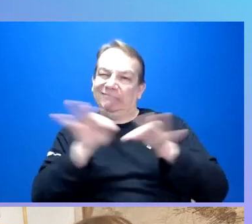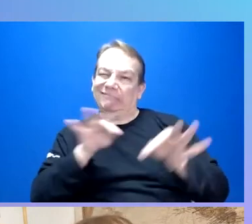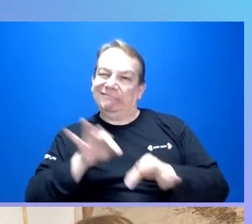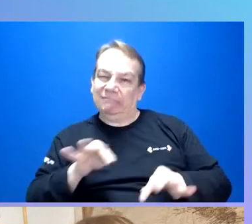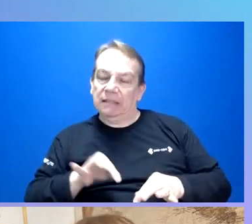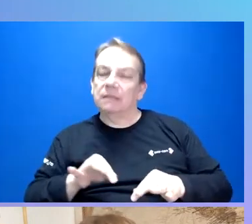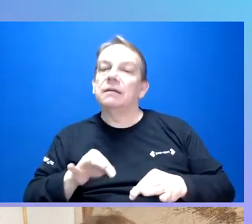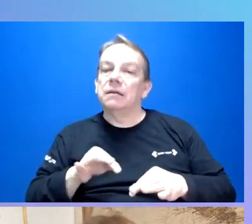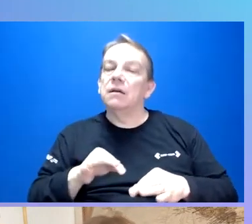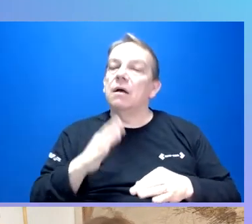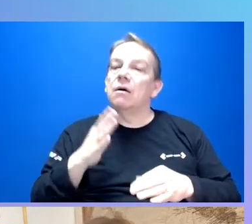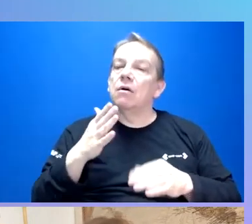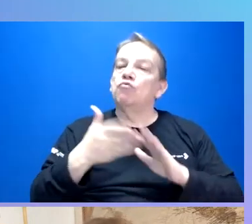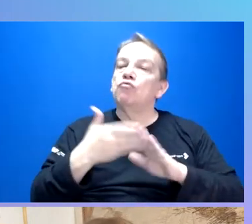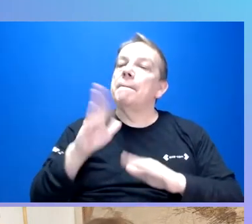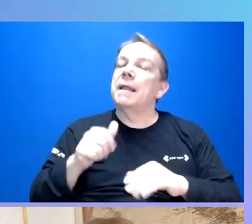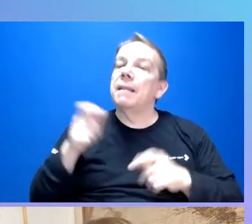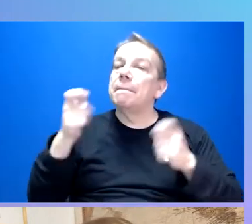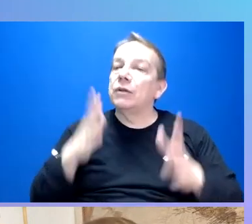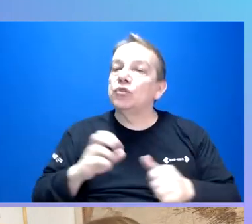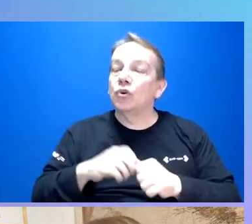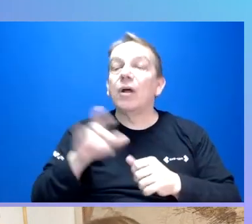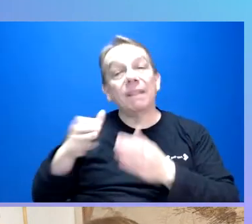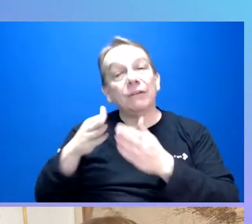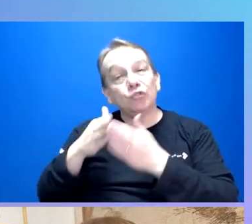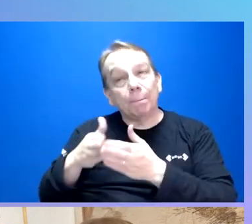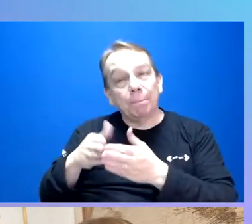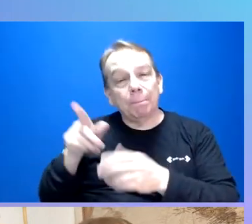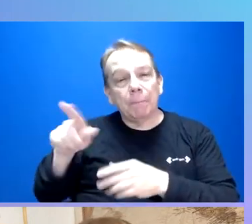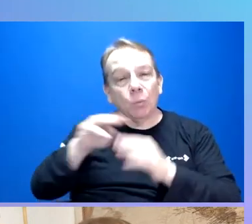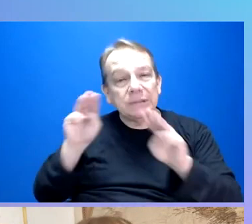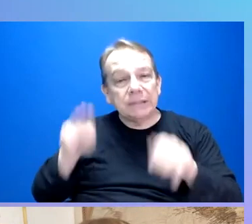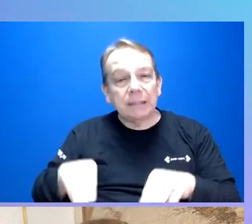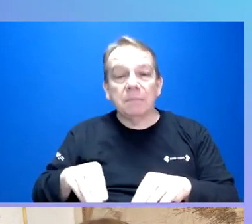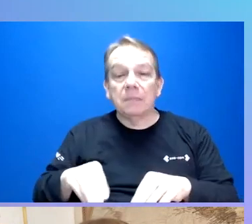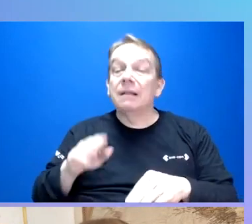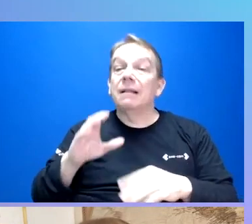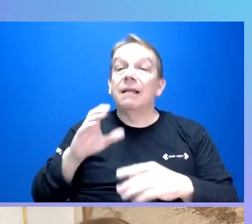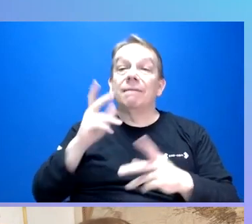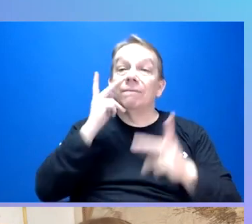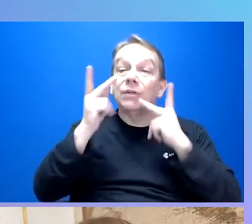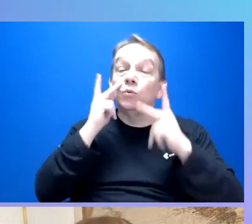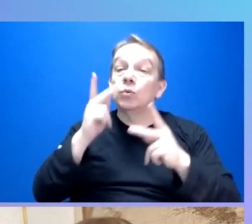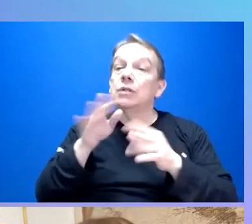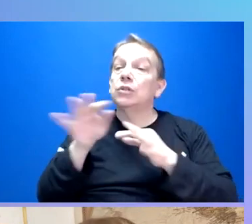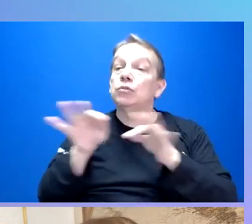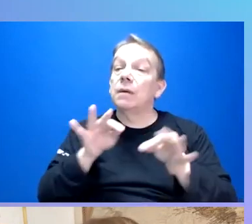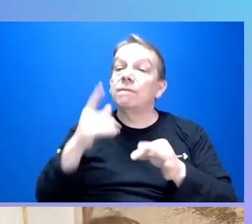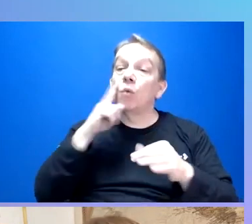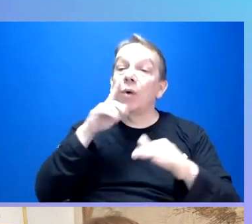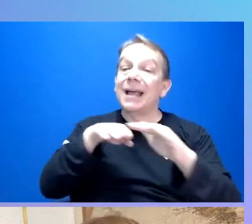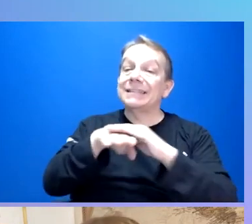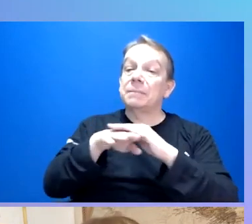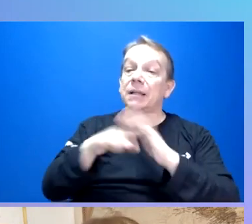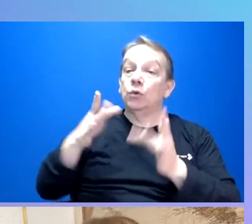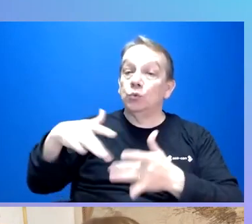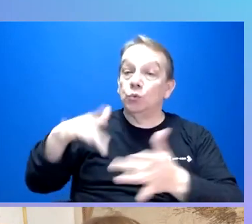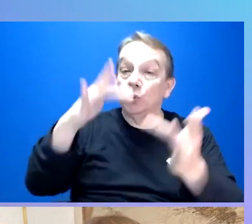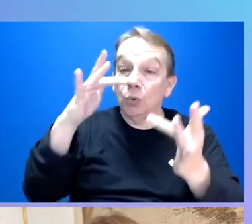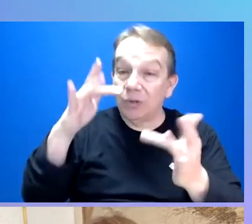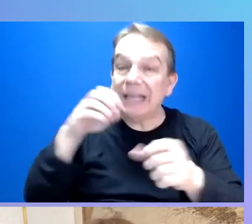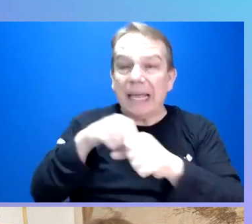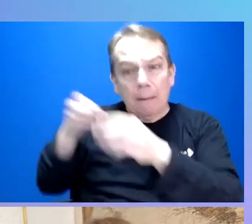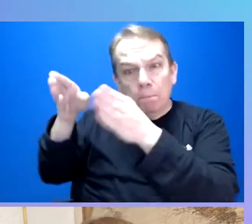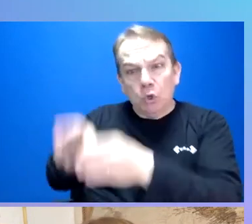at the Intrepid. And this was really cool because visual descriptions were typically reserved for accessibility tours, which were in